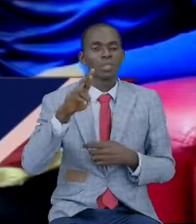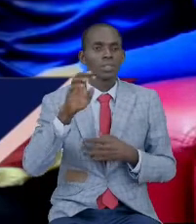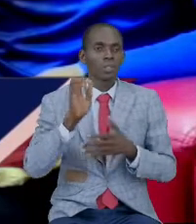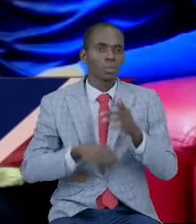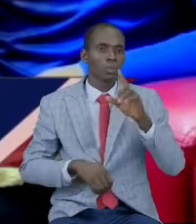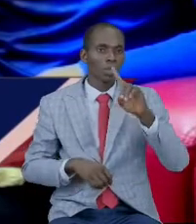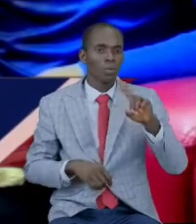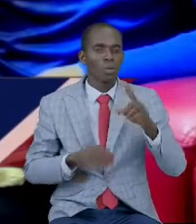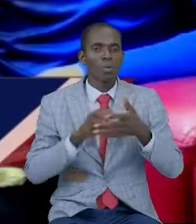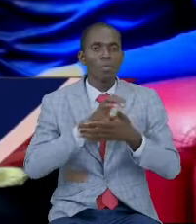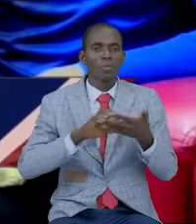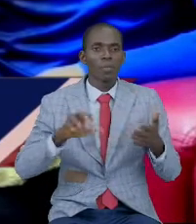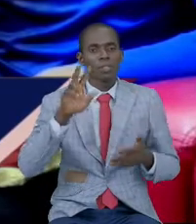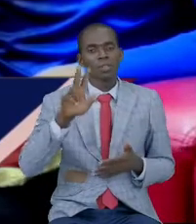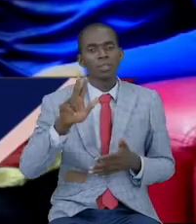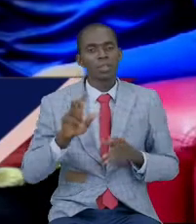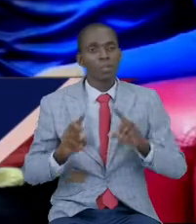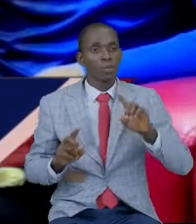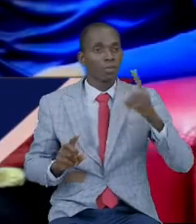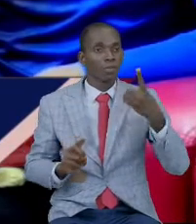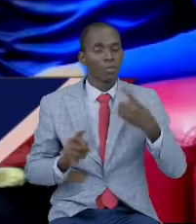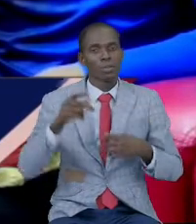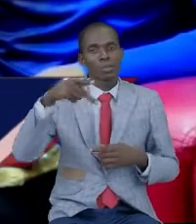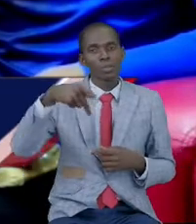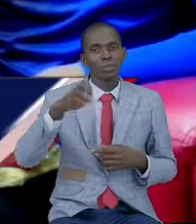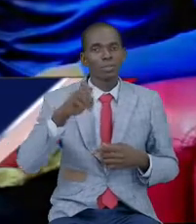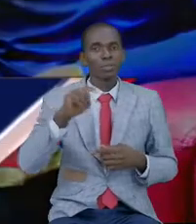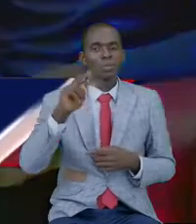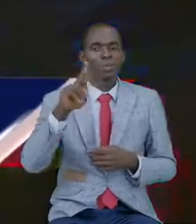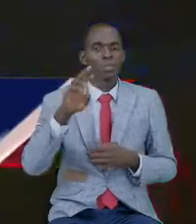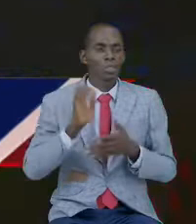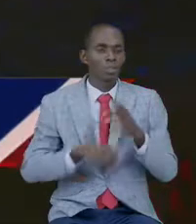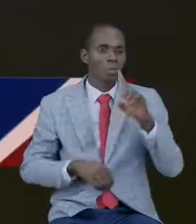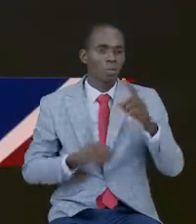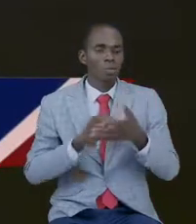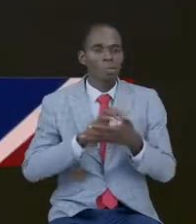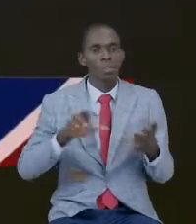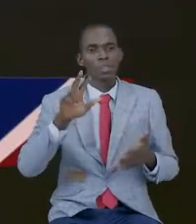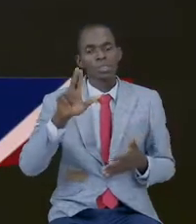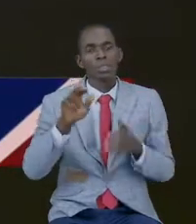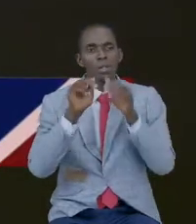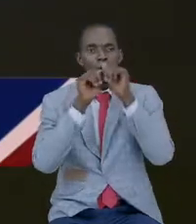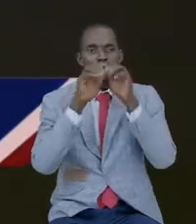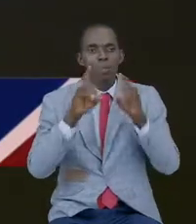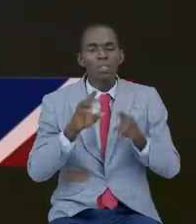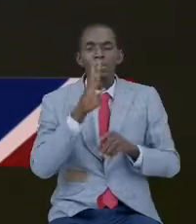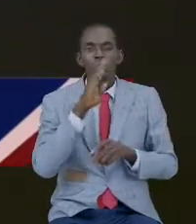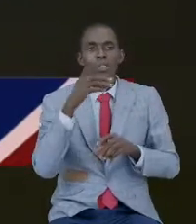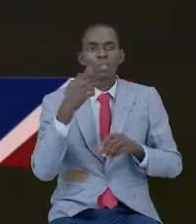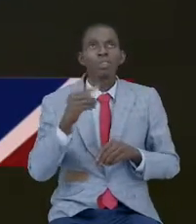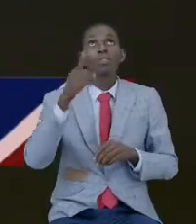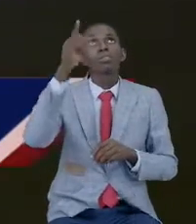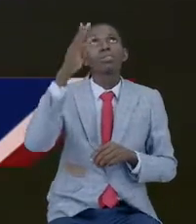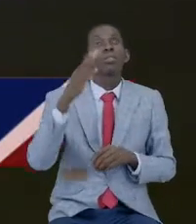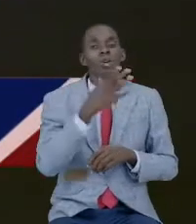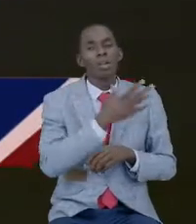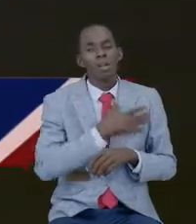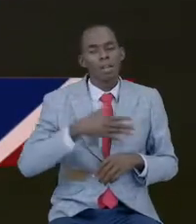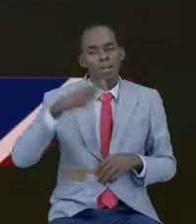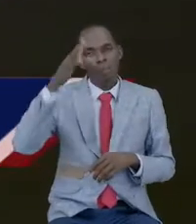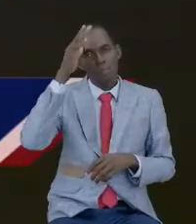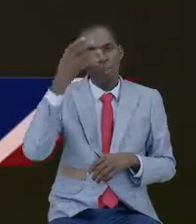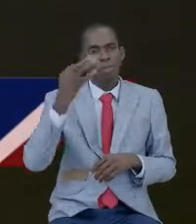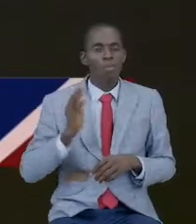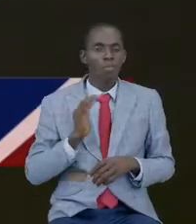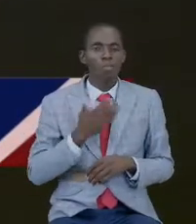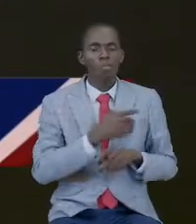3. In First Peter chapter 1, verse 3, blessed be the God and Father of our